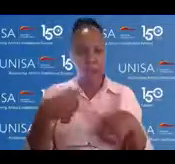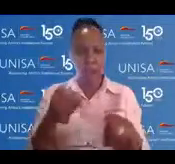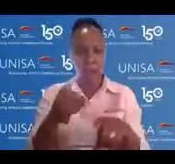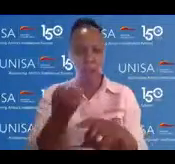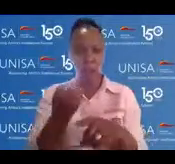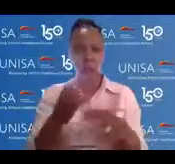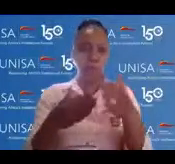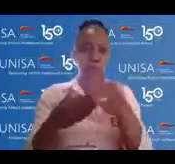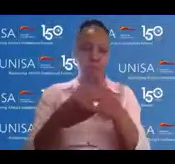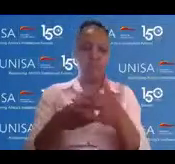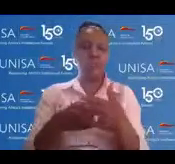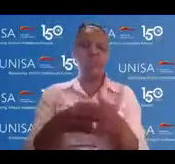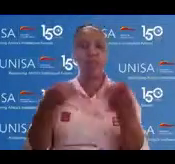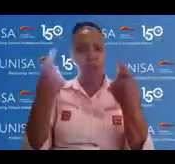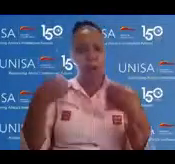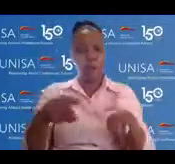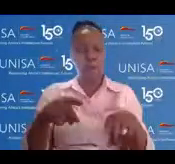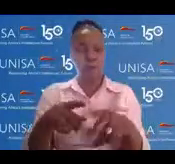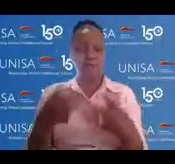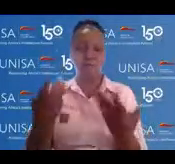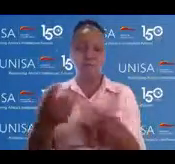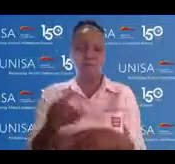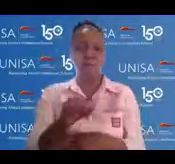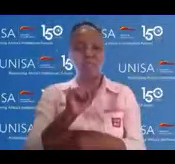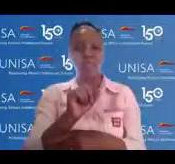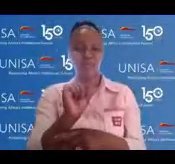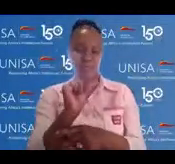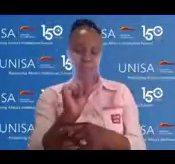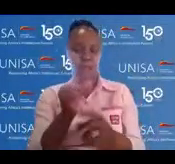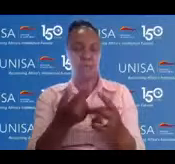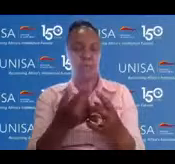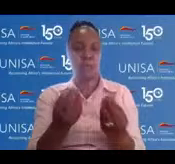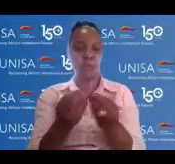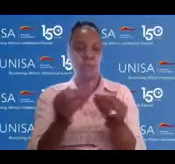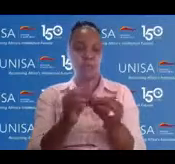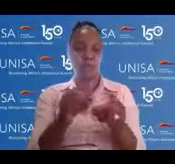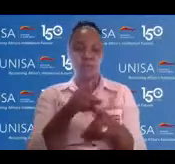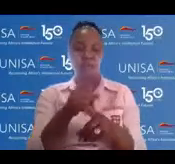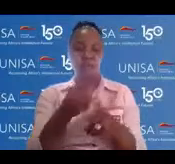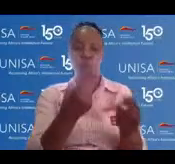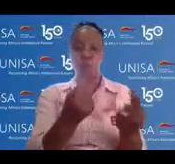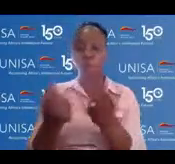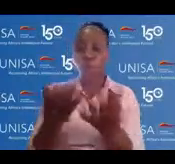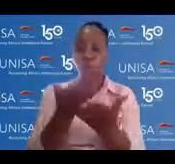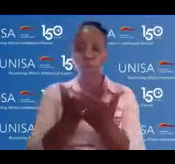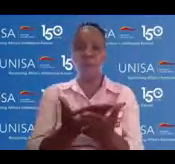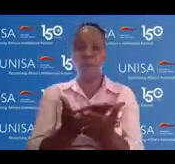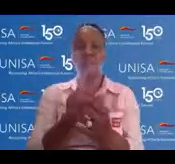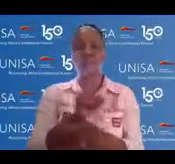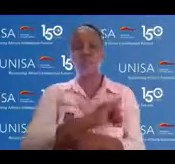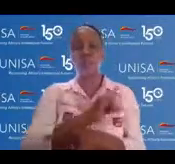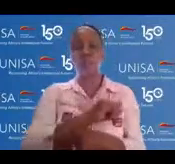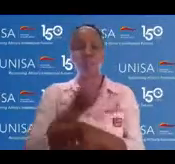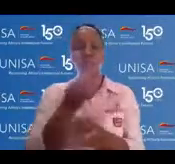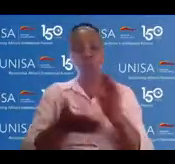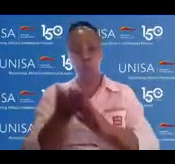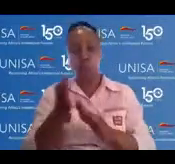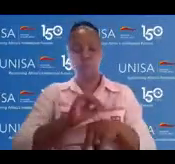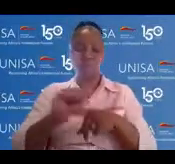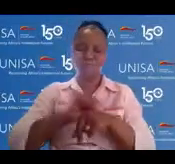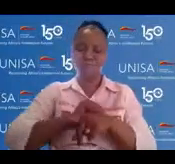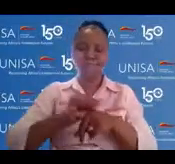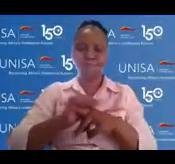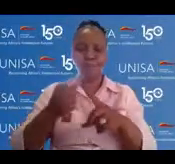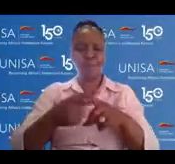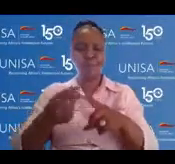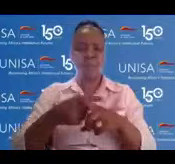allow. So this little guy you must be able to do. So that's why I'm saying to you, go and practice it, play around with it, switch